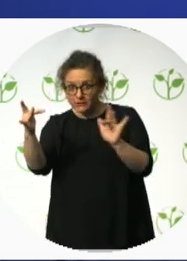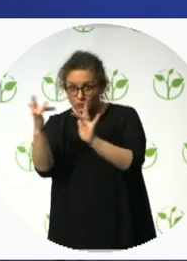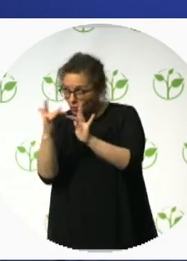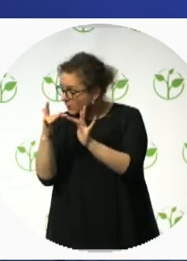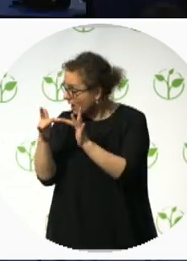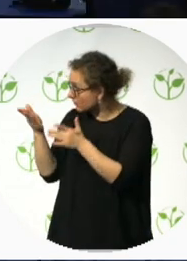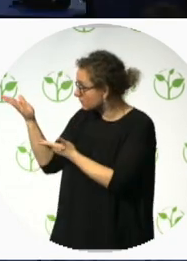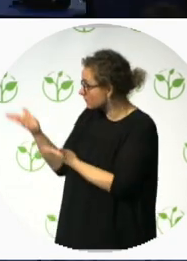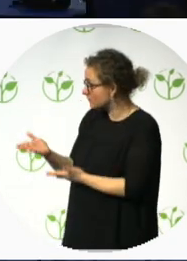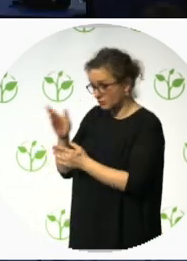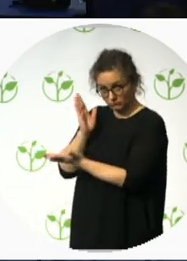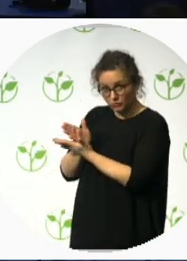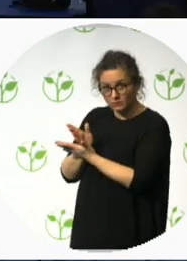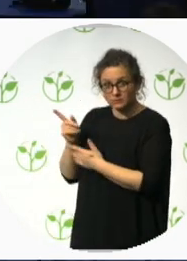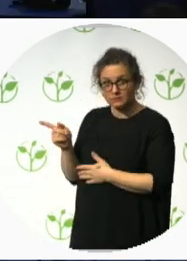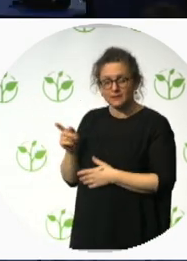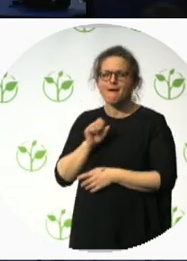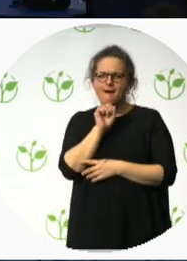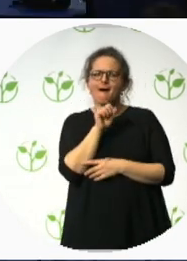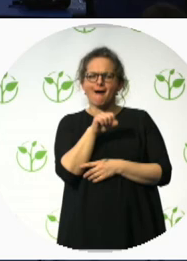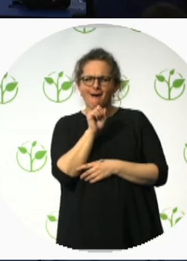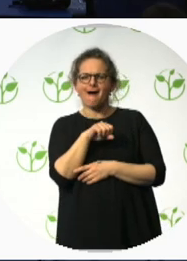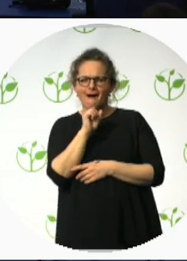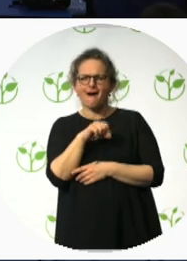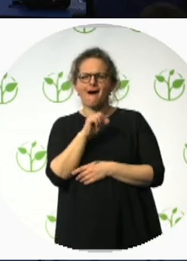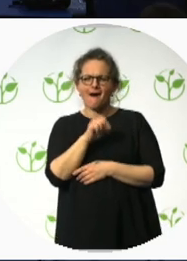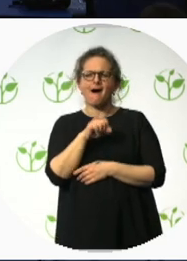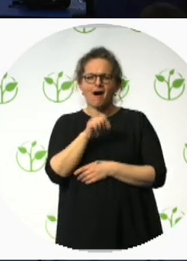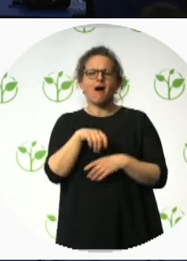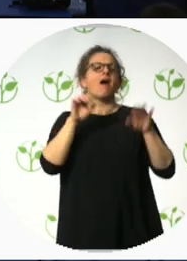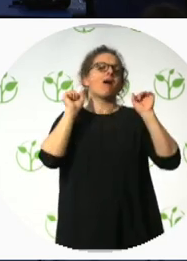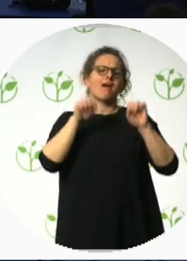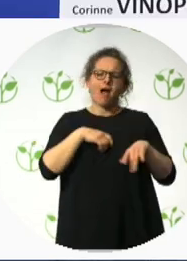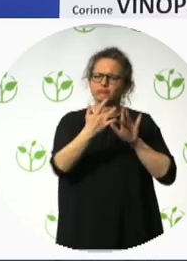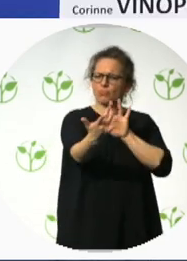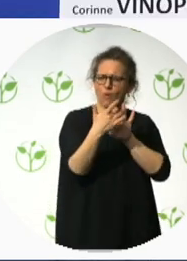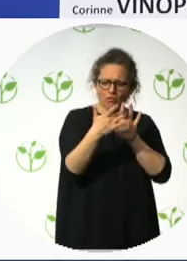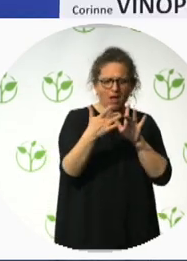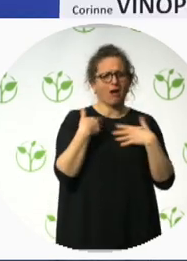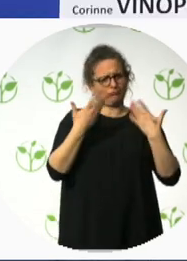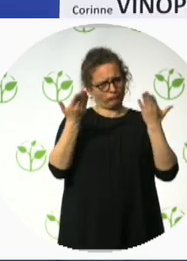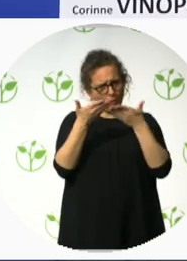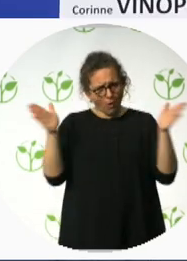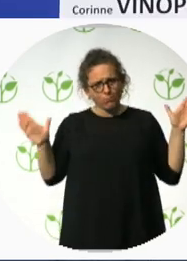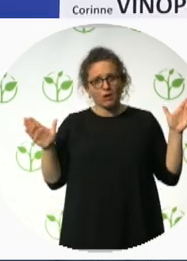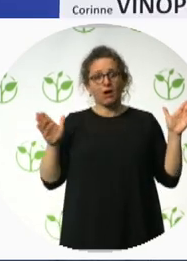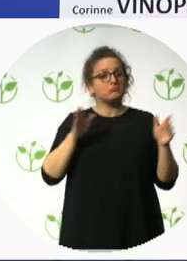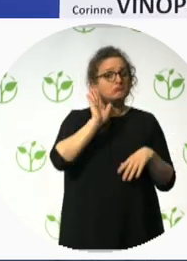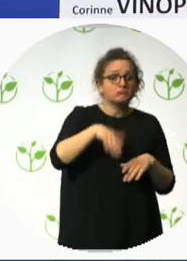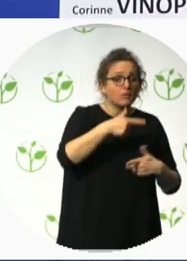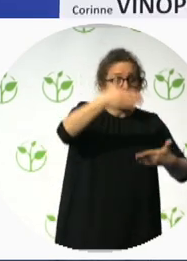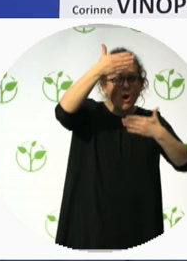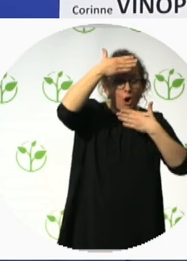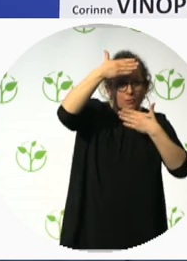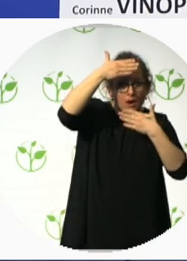No. I always say we're very accessible, and our work in Morocco came from a random call one afternoon from a